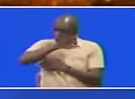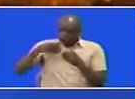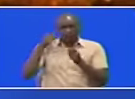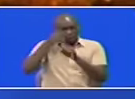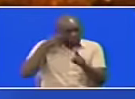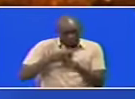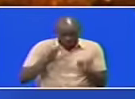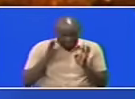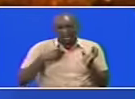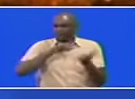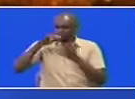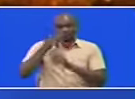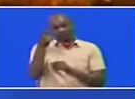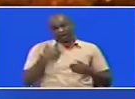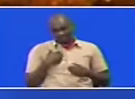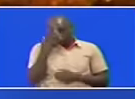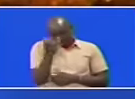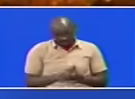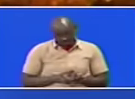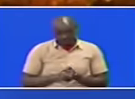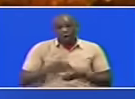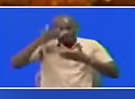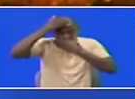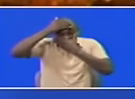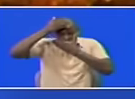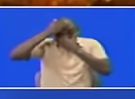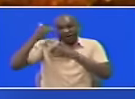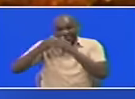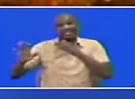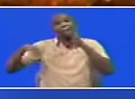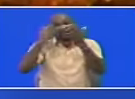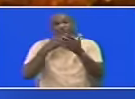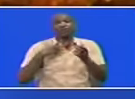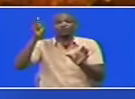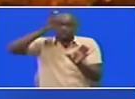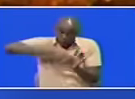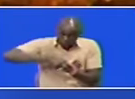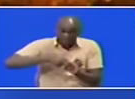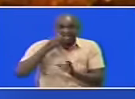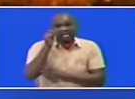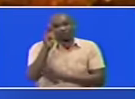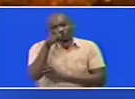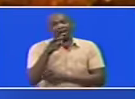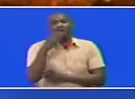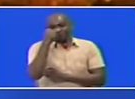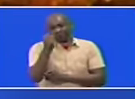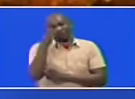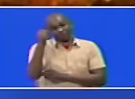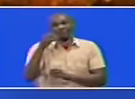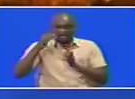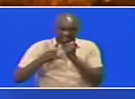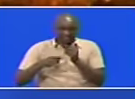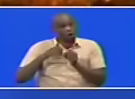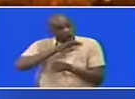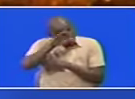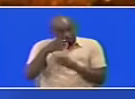process into confusion. The Kingdom of Morocco has applied to join the AU as the 55th state, a